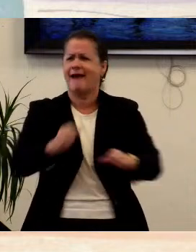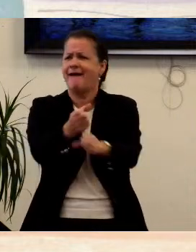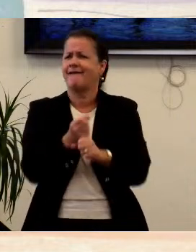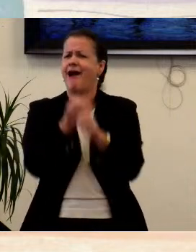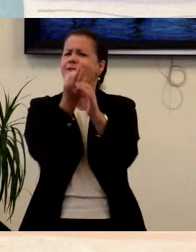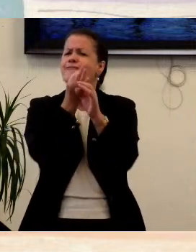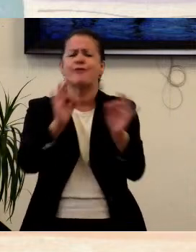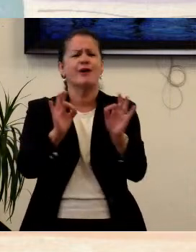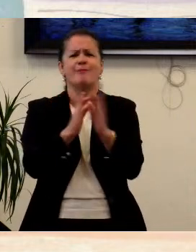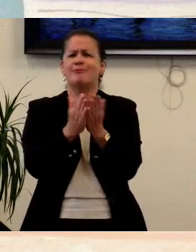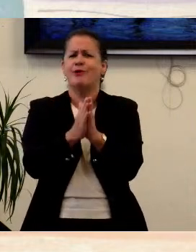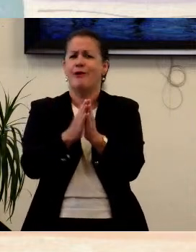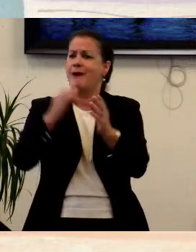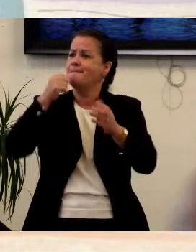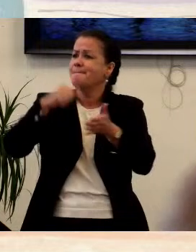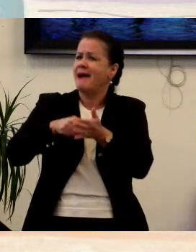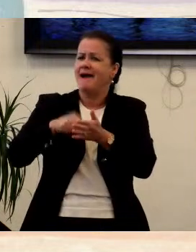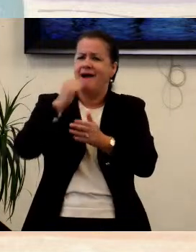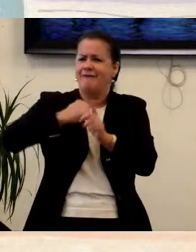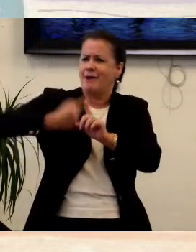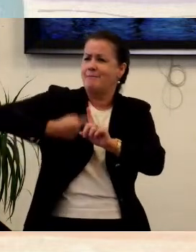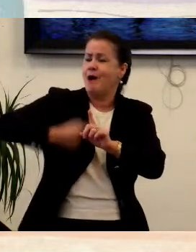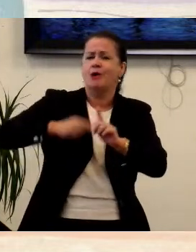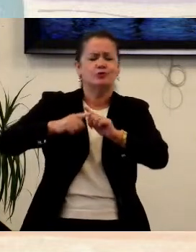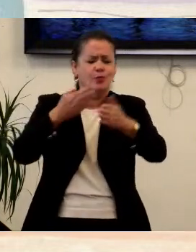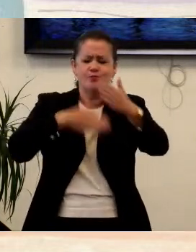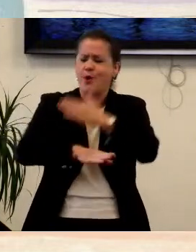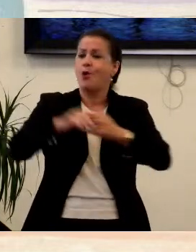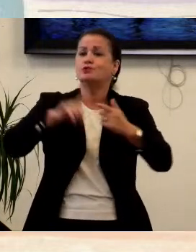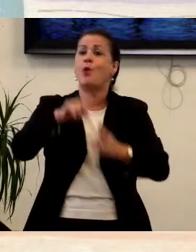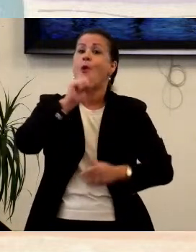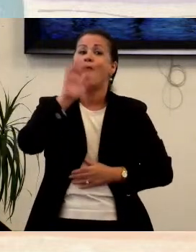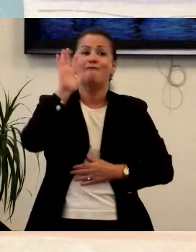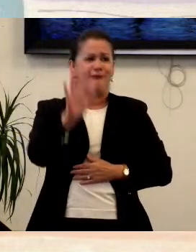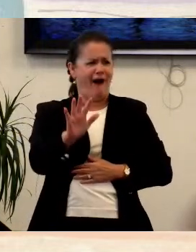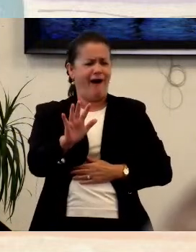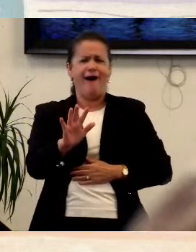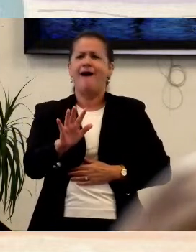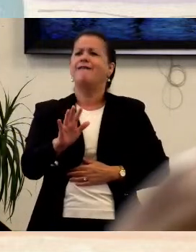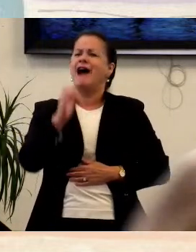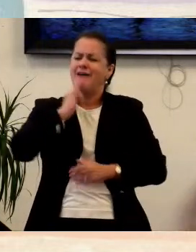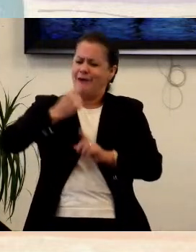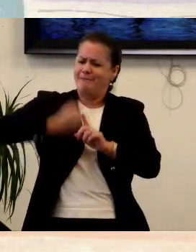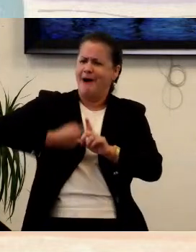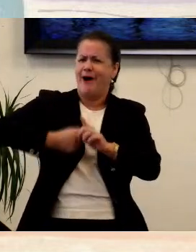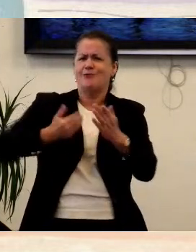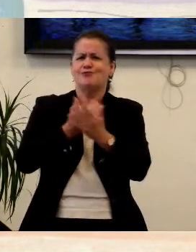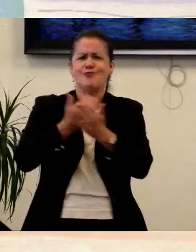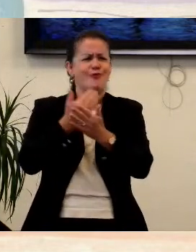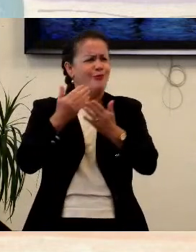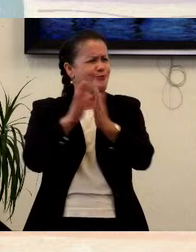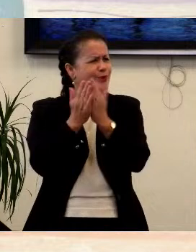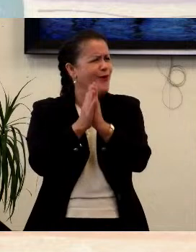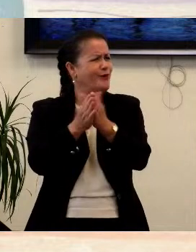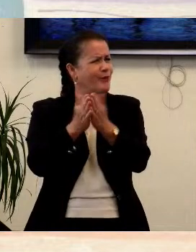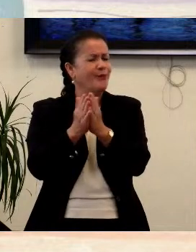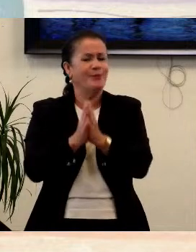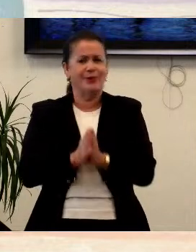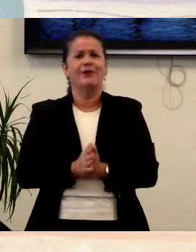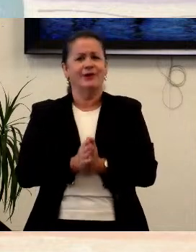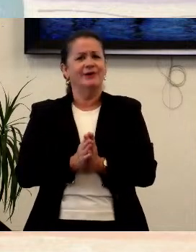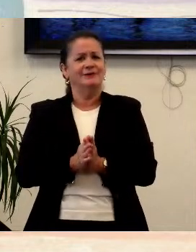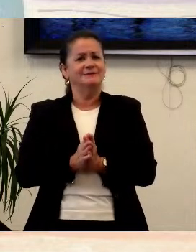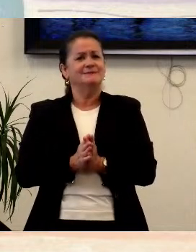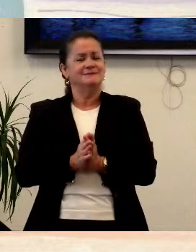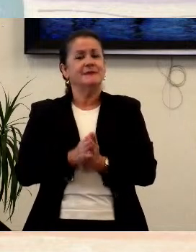in the mail each month, from birth up until their 5th birthday. Delaware is one of 6 states that recently